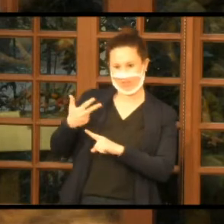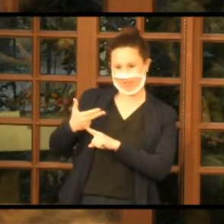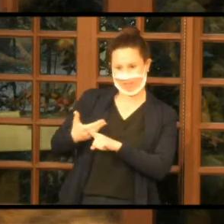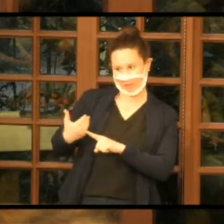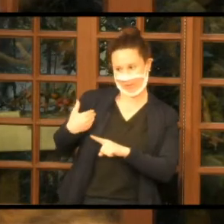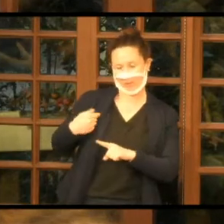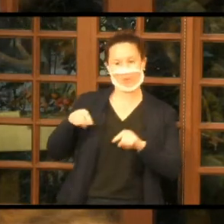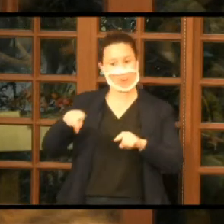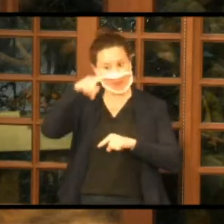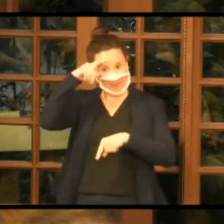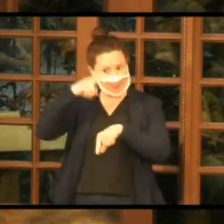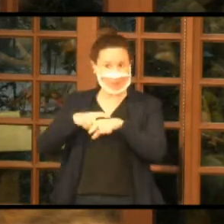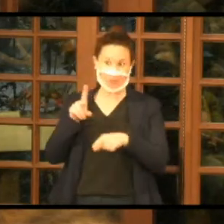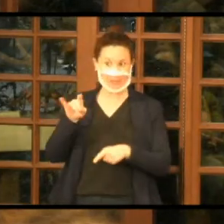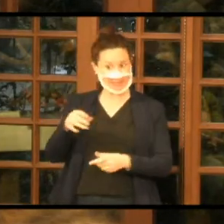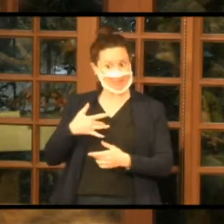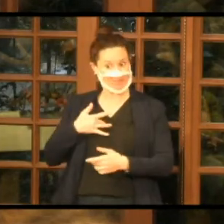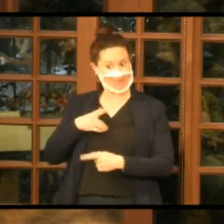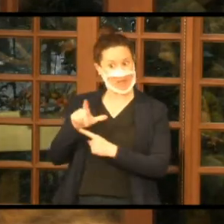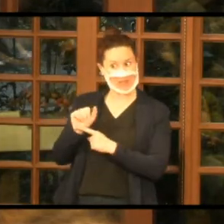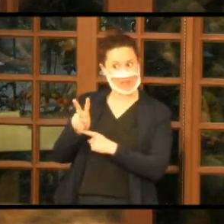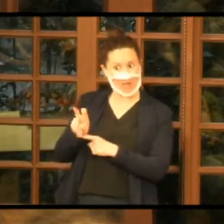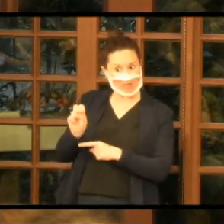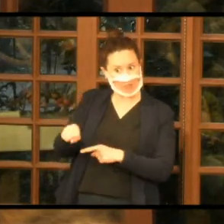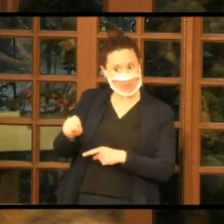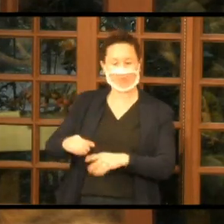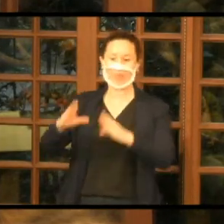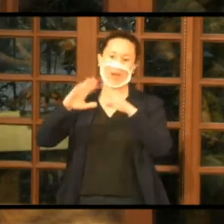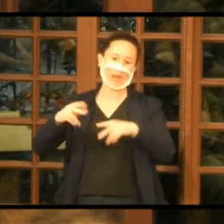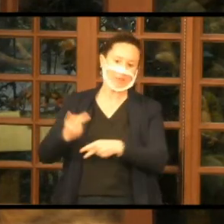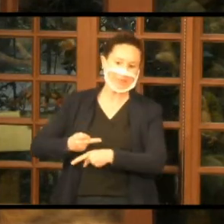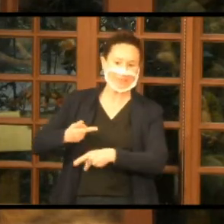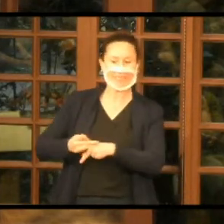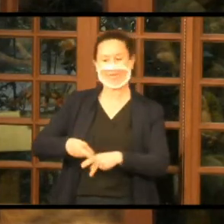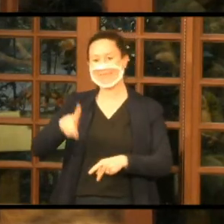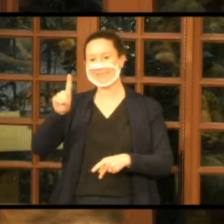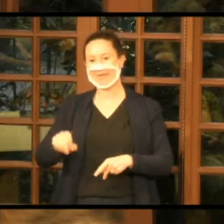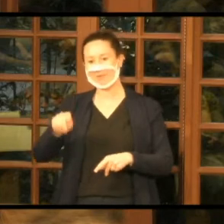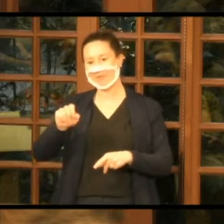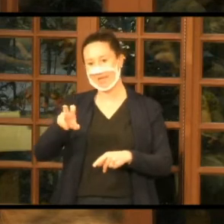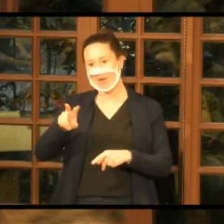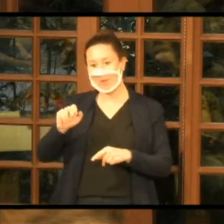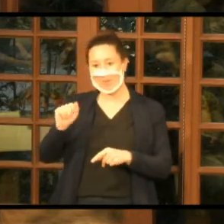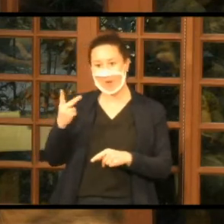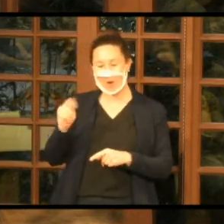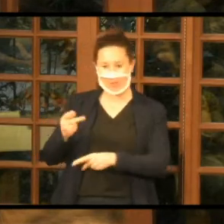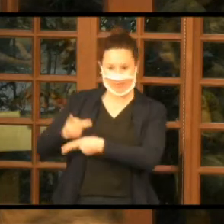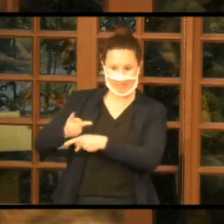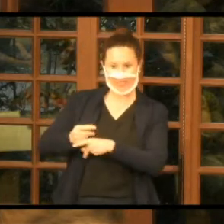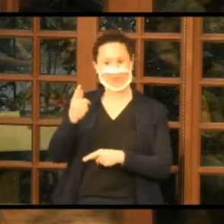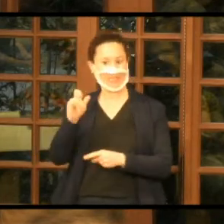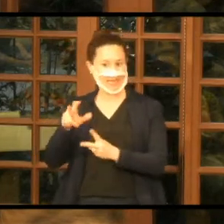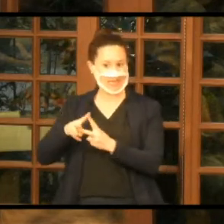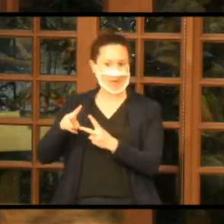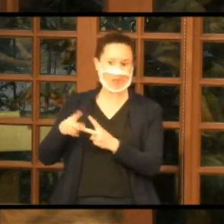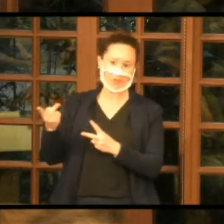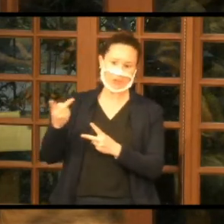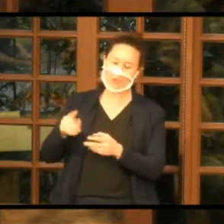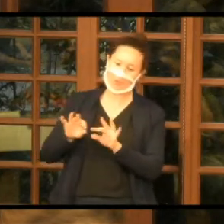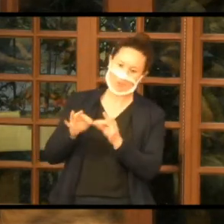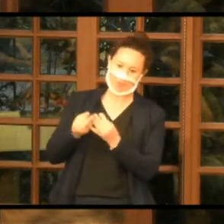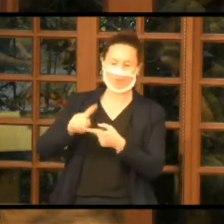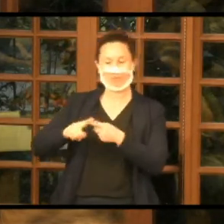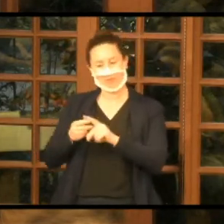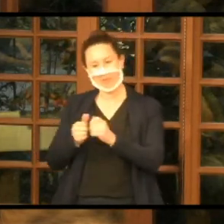summer, she had felt love, house-sitting in a gorgeous downtown apartment belonging to a gay couple that were family friends of Kit's